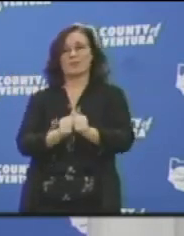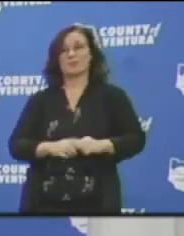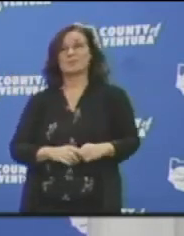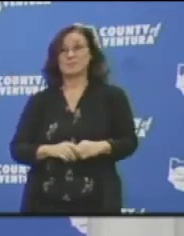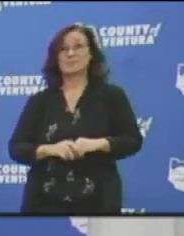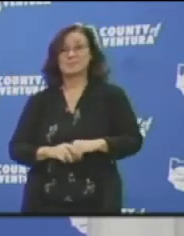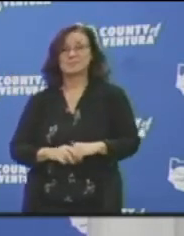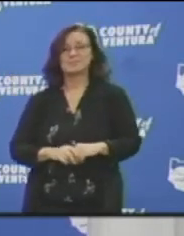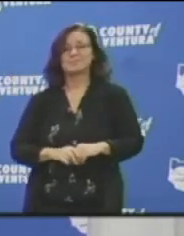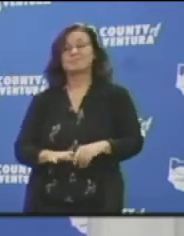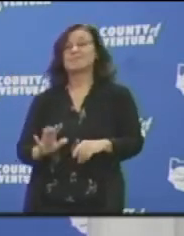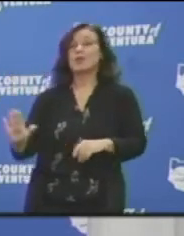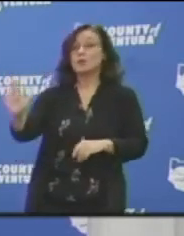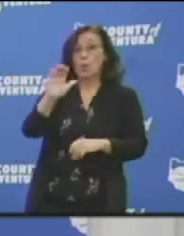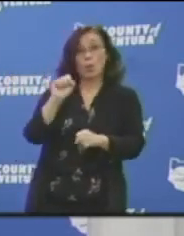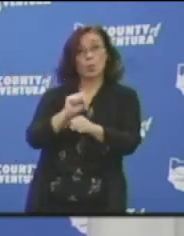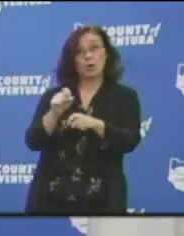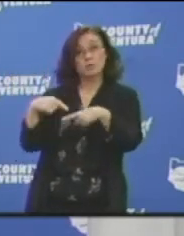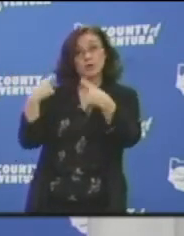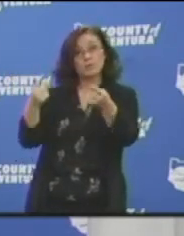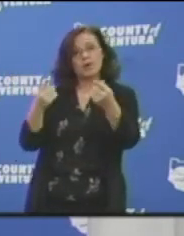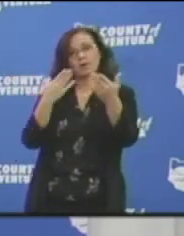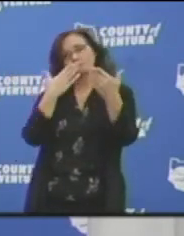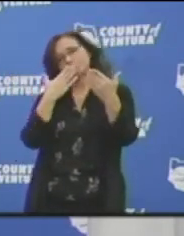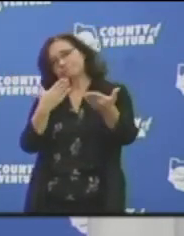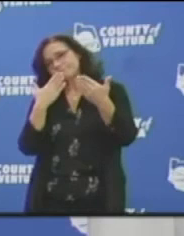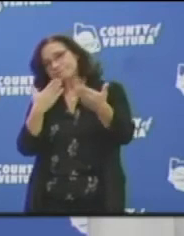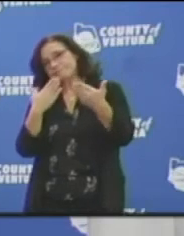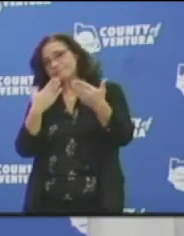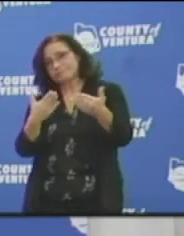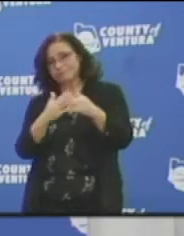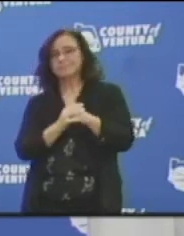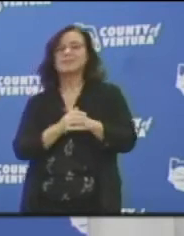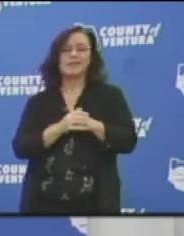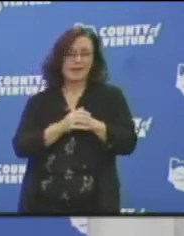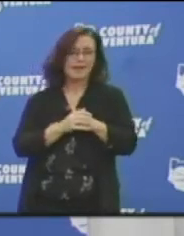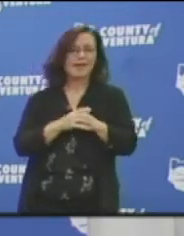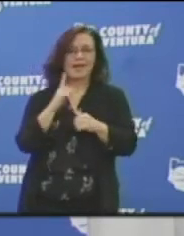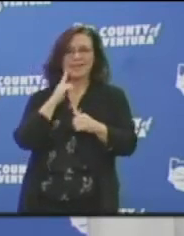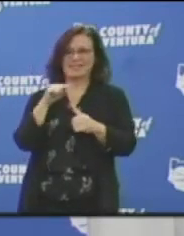everyone for their efforts and conclude this